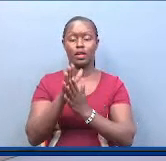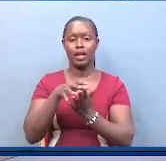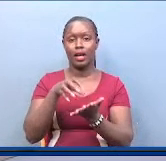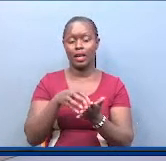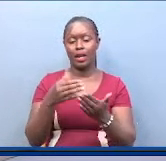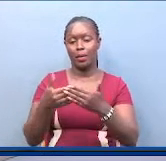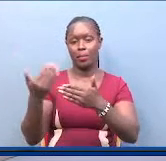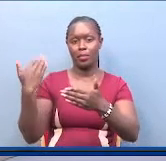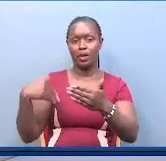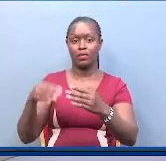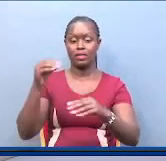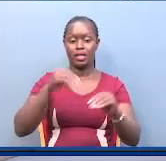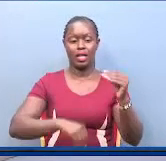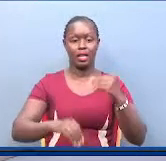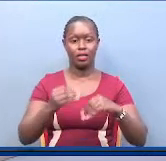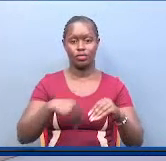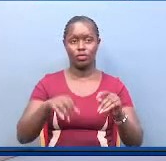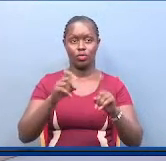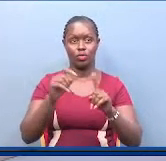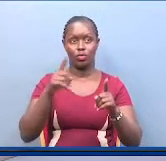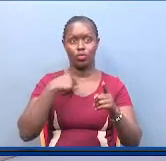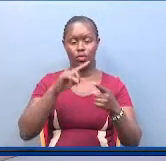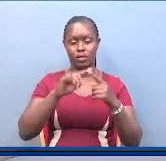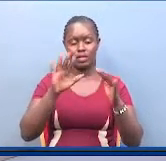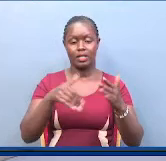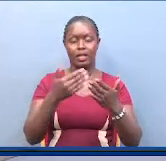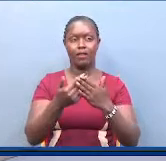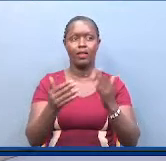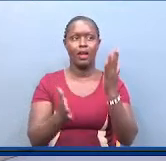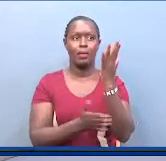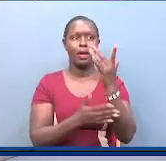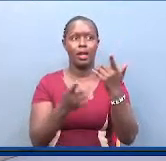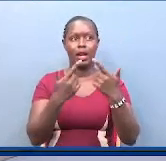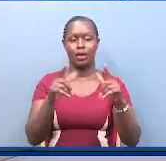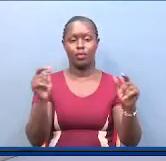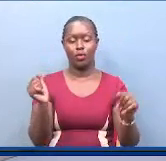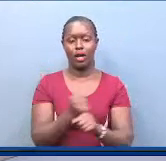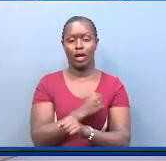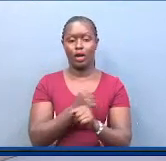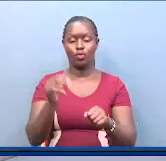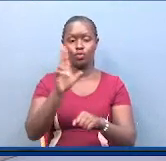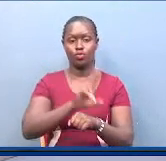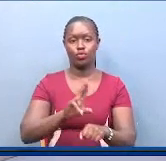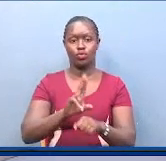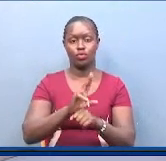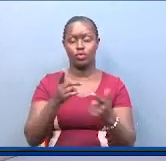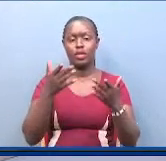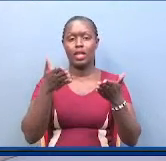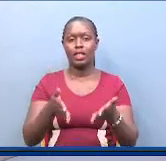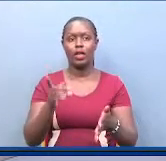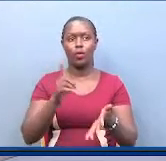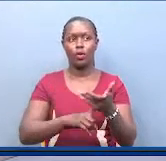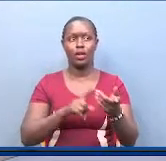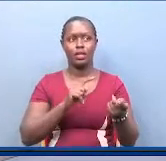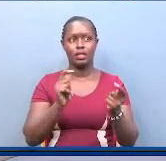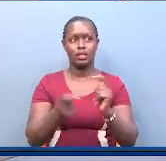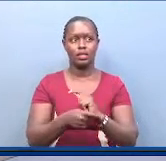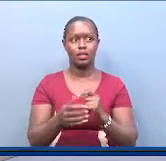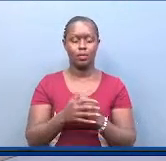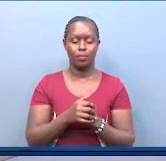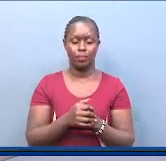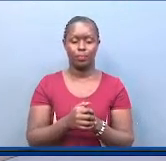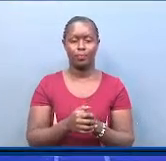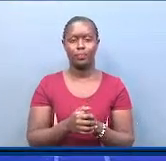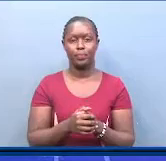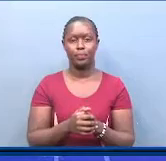previous elections was painted in a very bad language that we can't even use on air tonight. Yes, what yes, has changed? Exactly. You know,